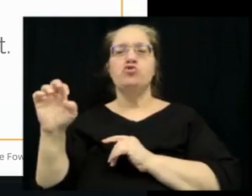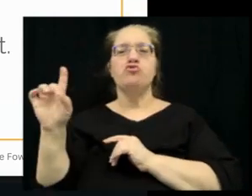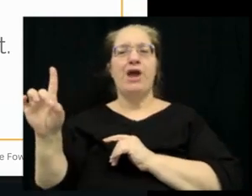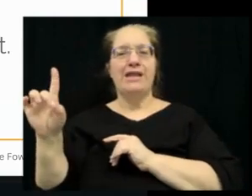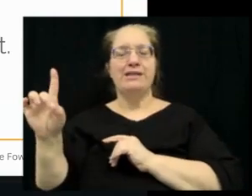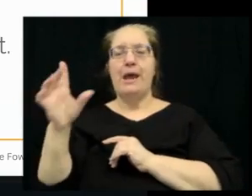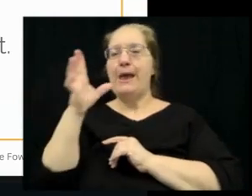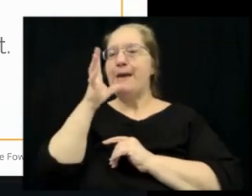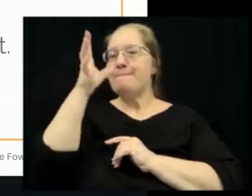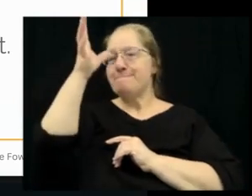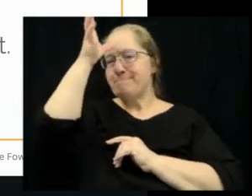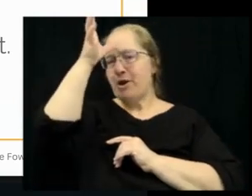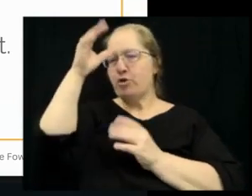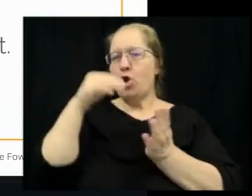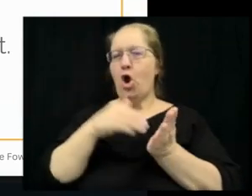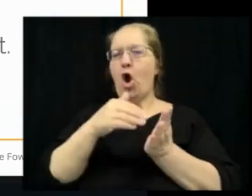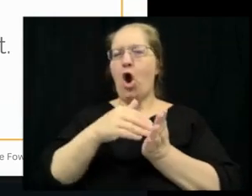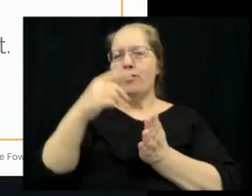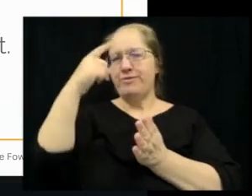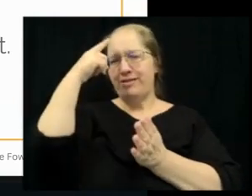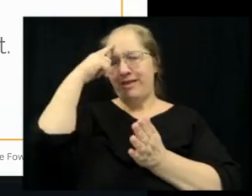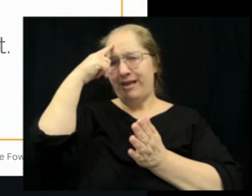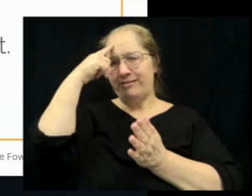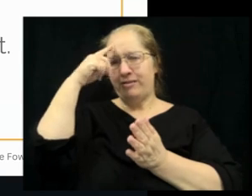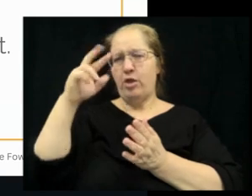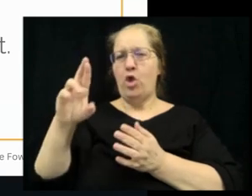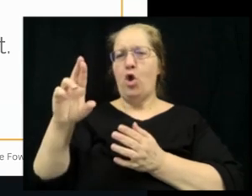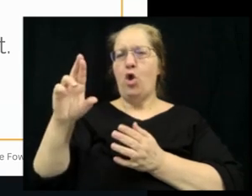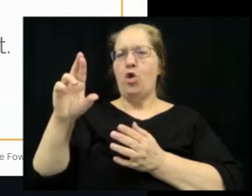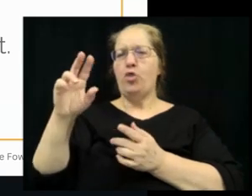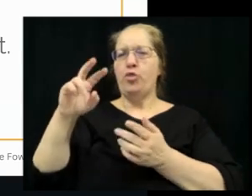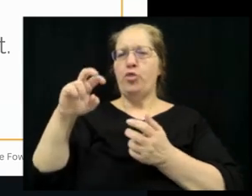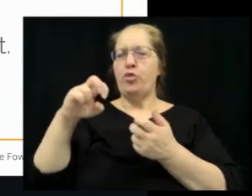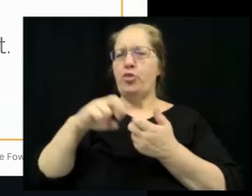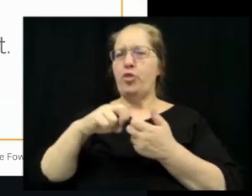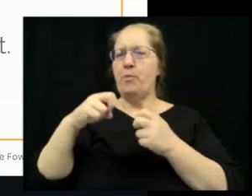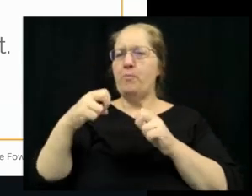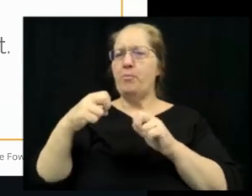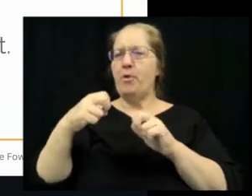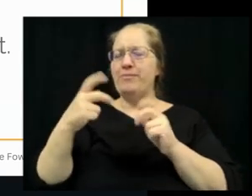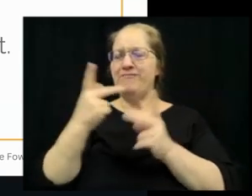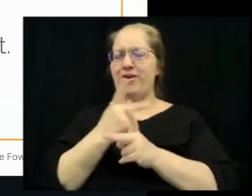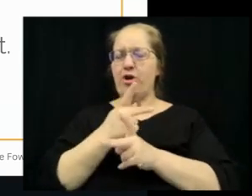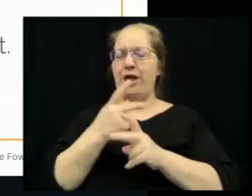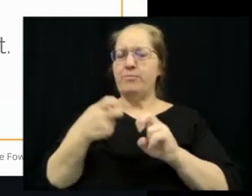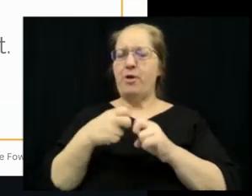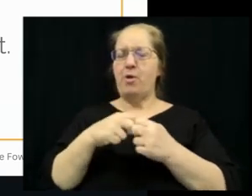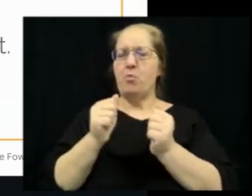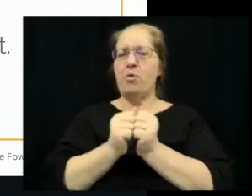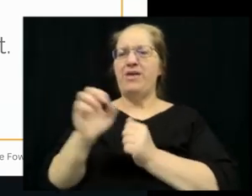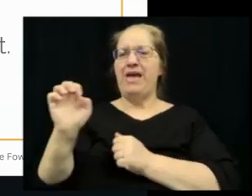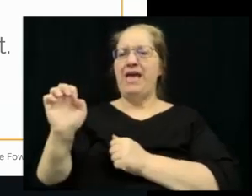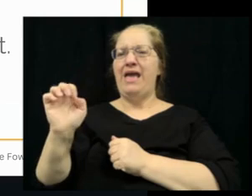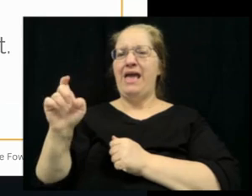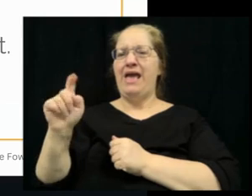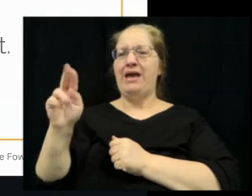often diagnose the root of the problem by simply looking at their child's external behavior, like they're defiant,